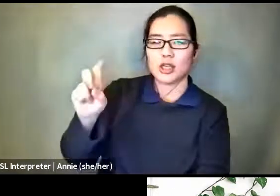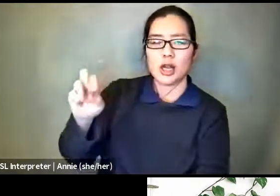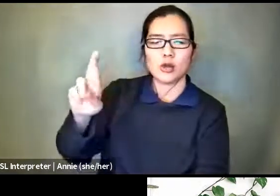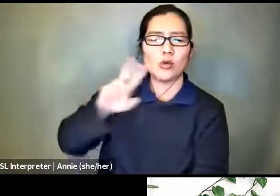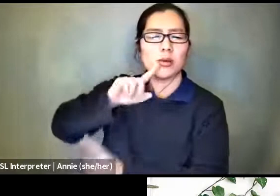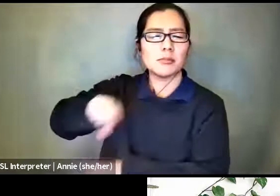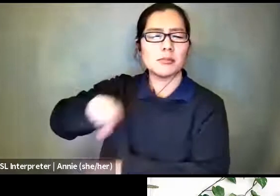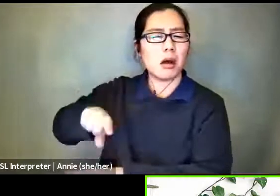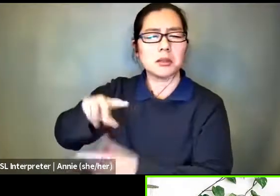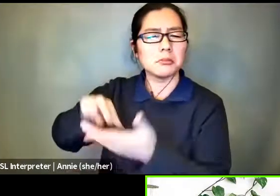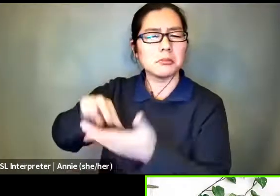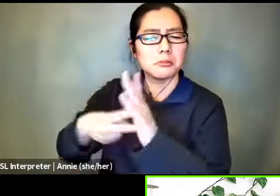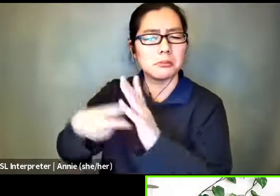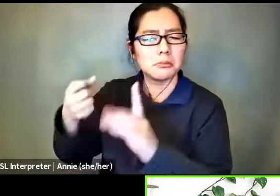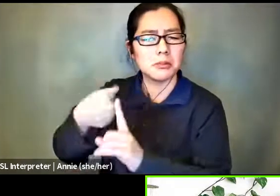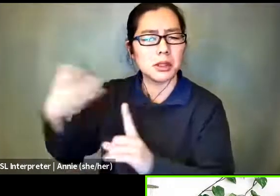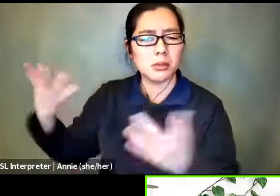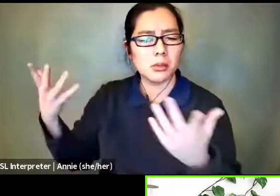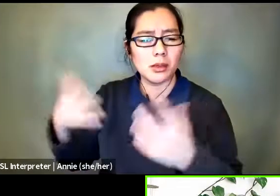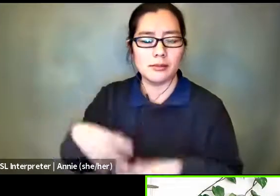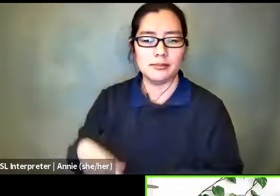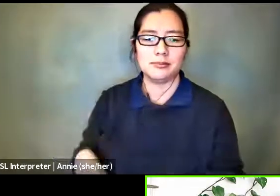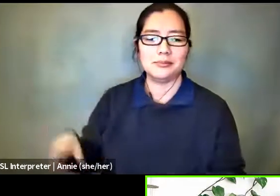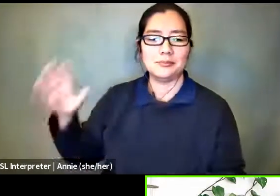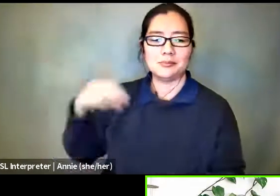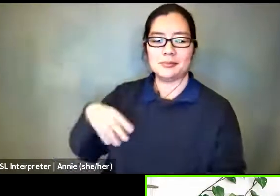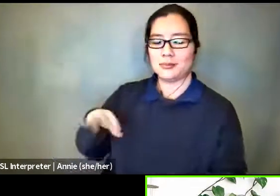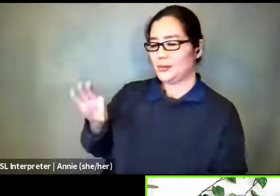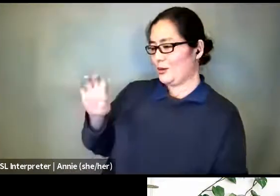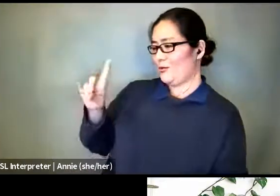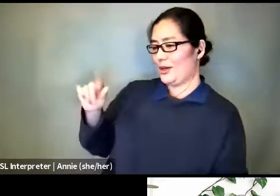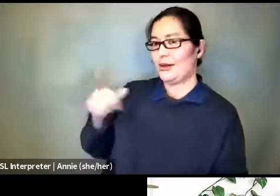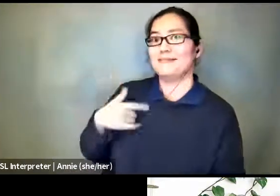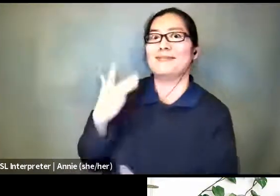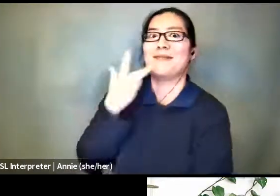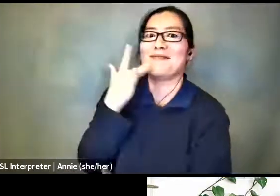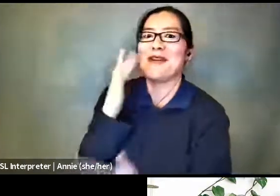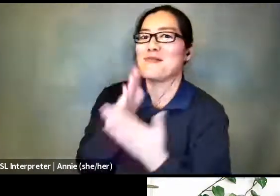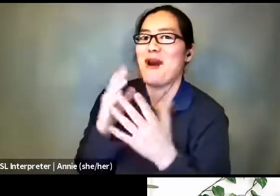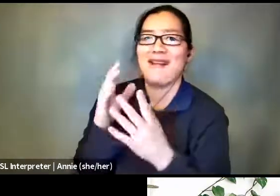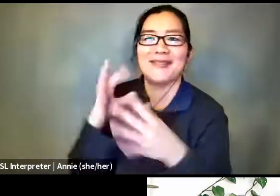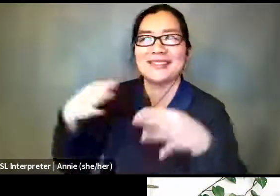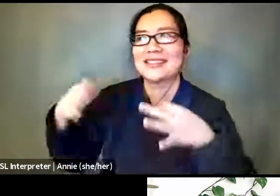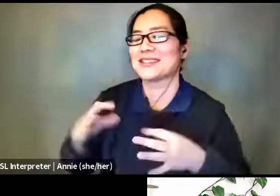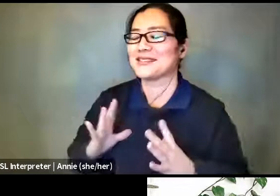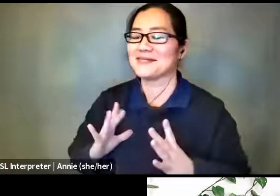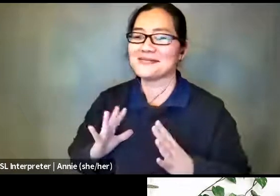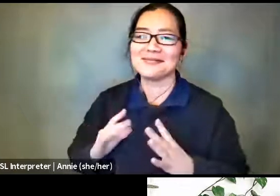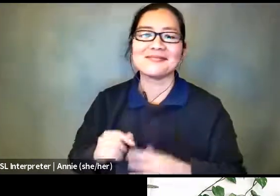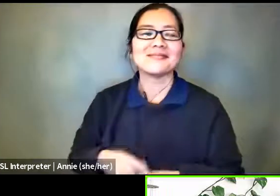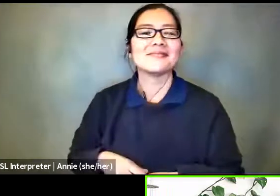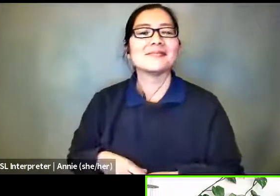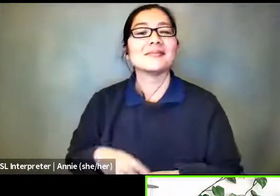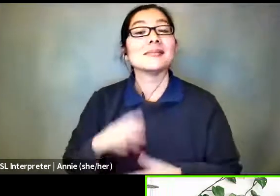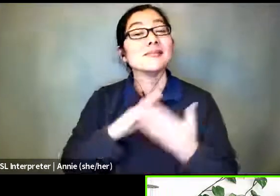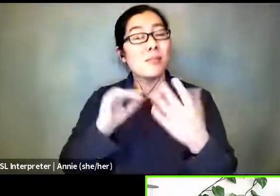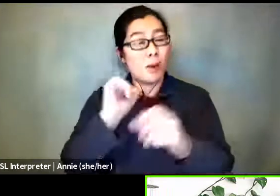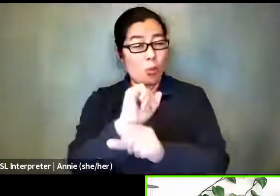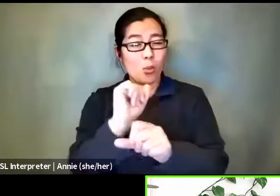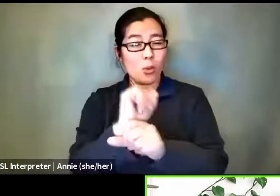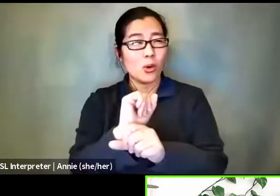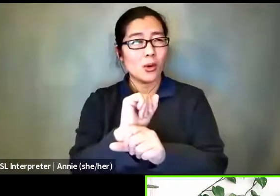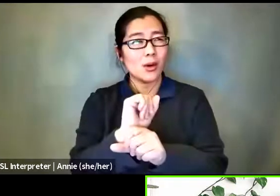of this? This is my favorite part of the conversation. Yeah. Because this is some of the work that I believe the